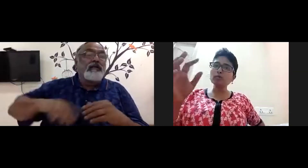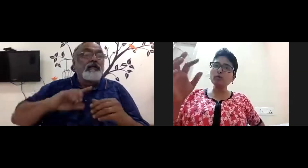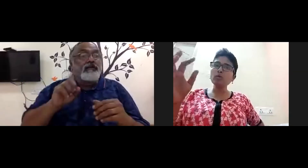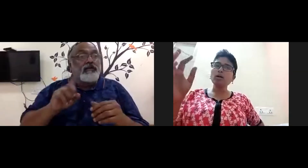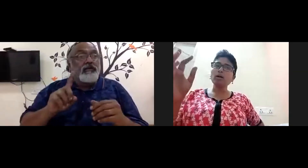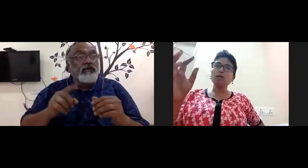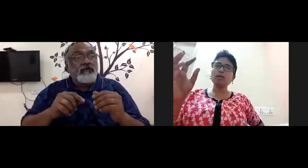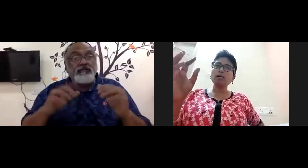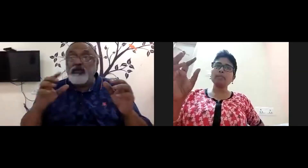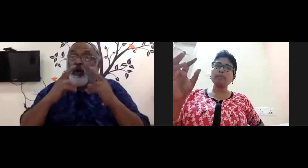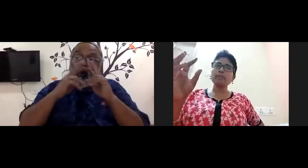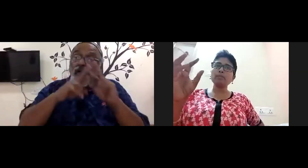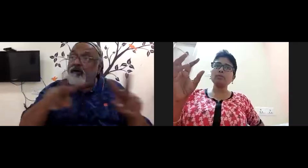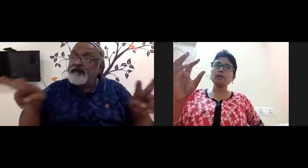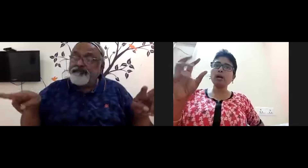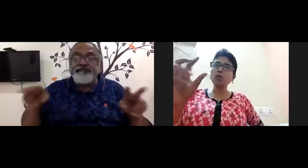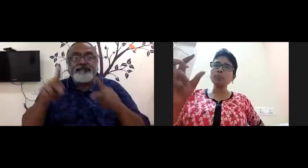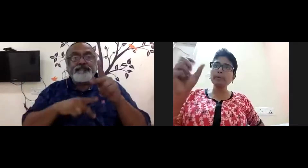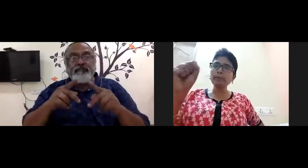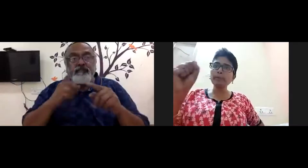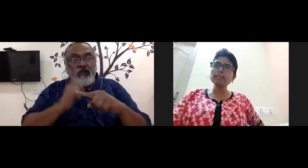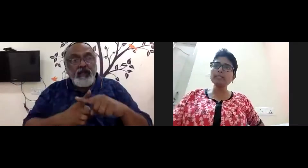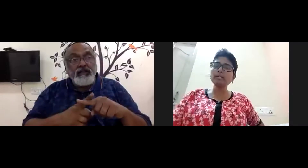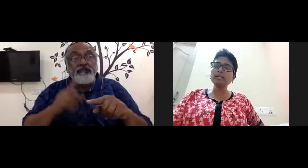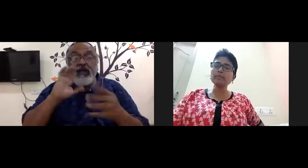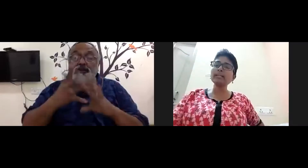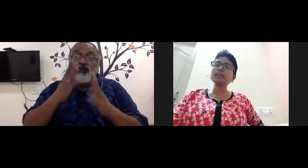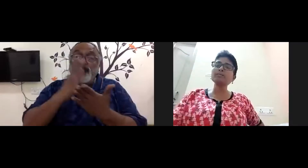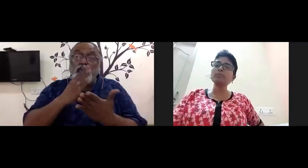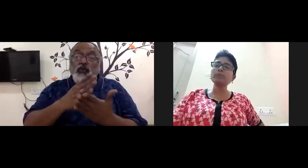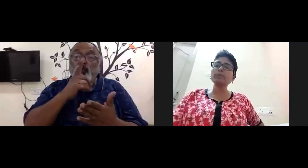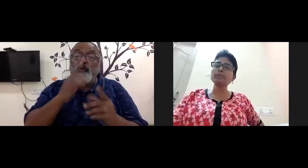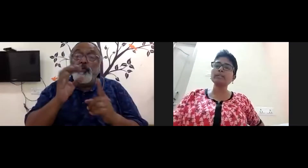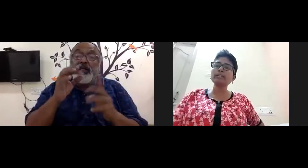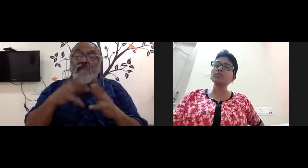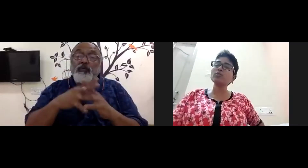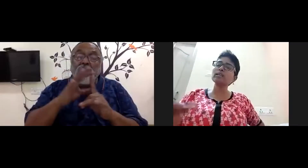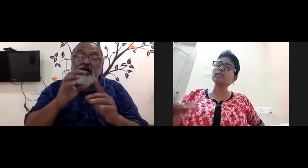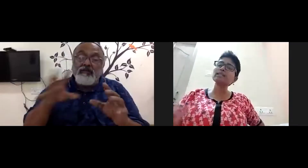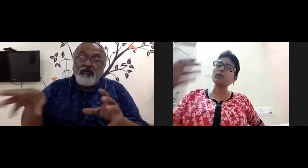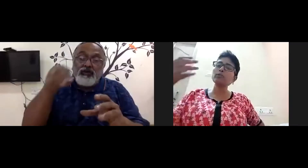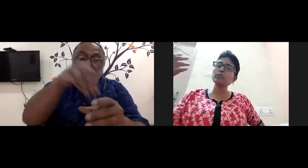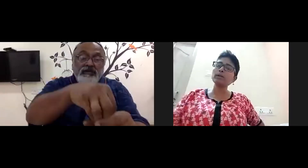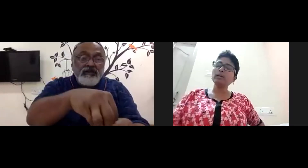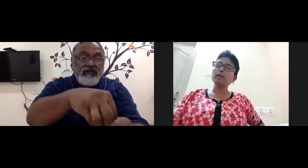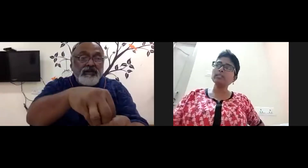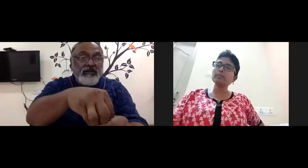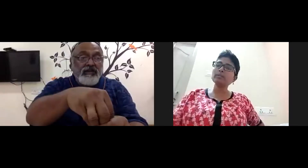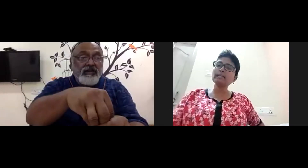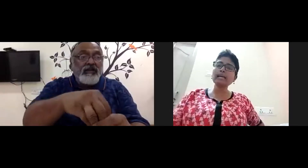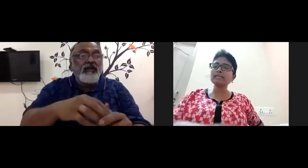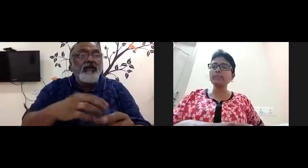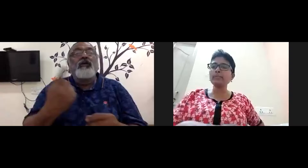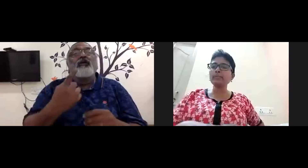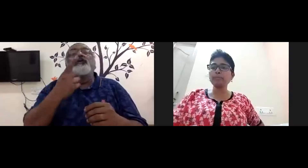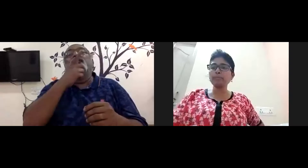people, but it should also count people with disabilities. When it comes to people with disabilities, it should not just count